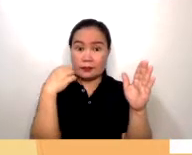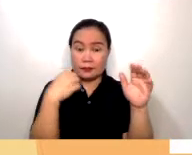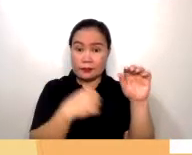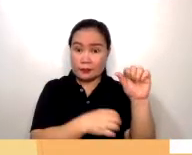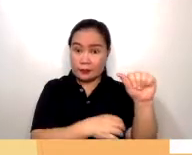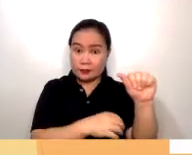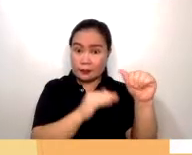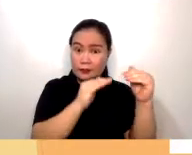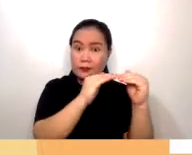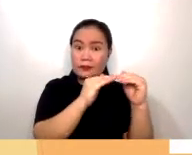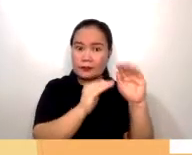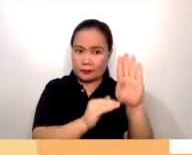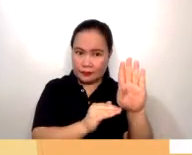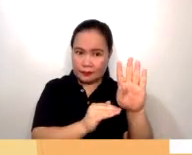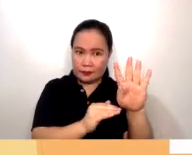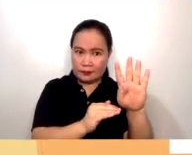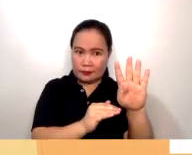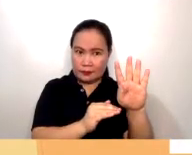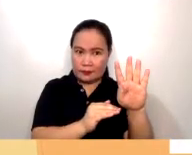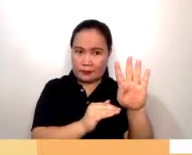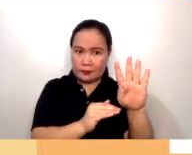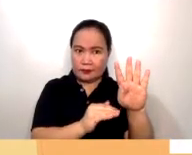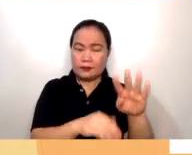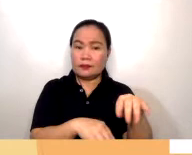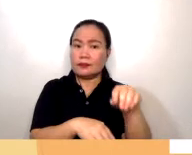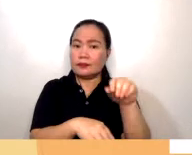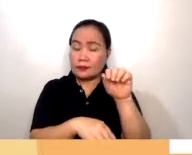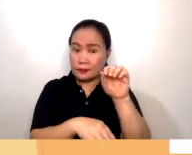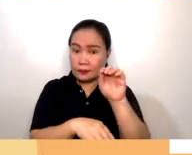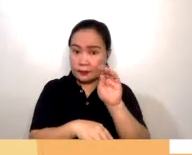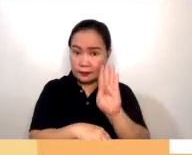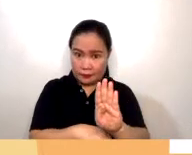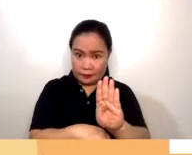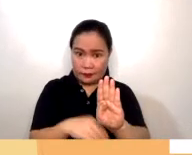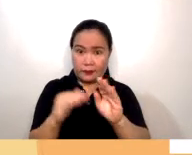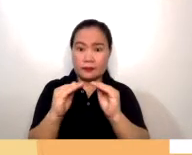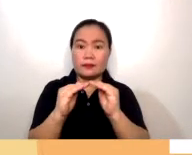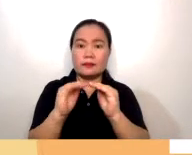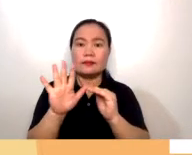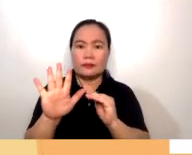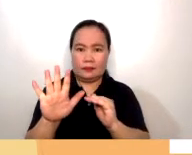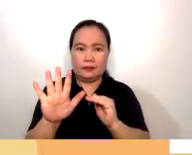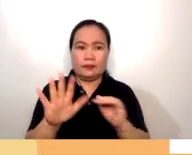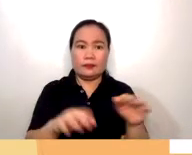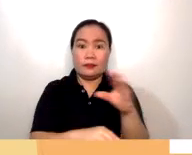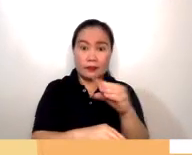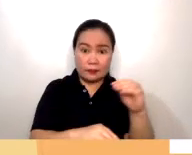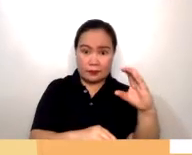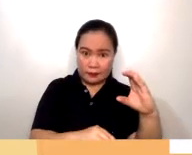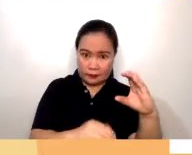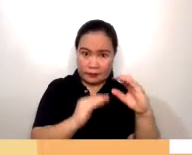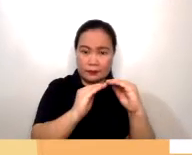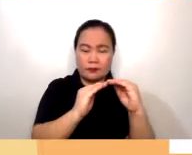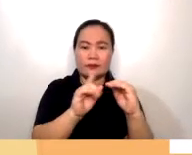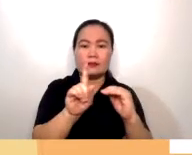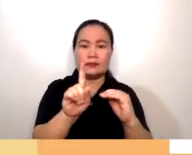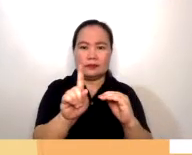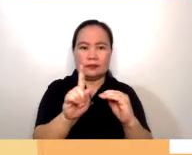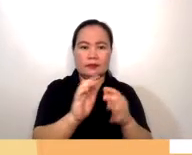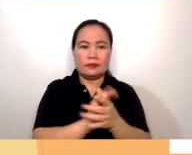our a is equal to 4, our b is equal to 5, and c is equal to